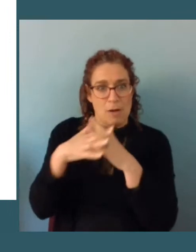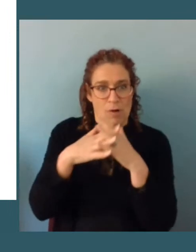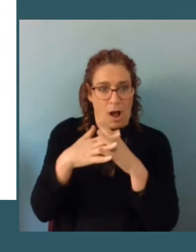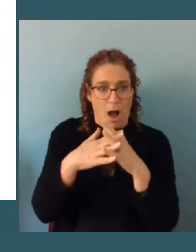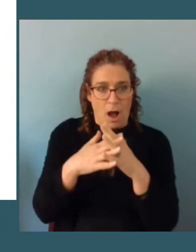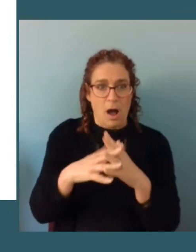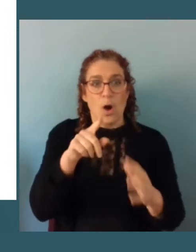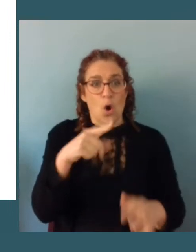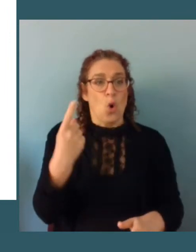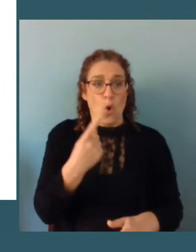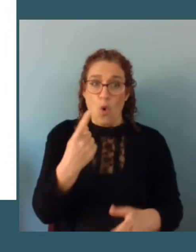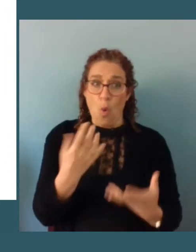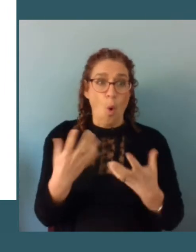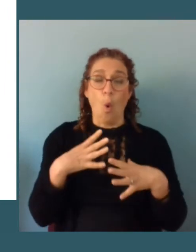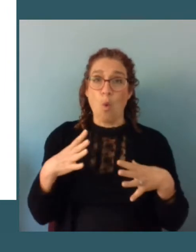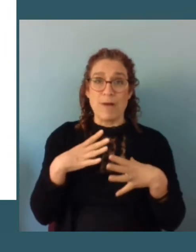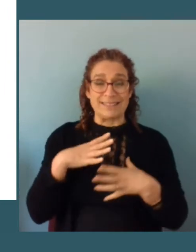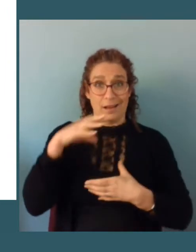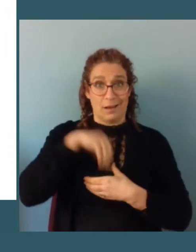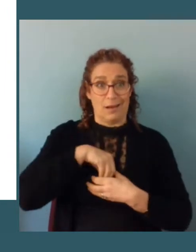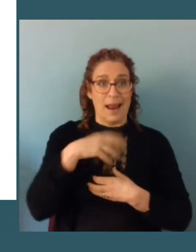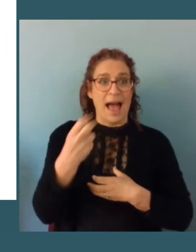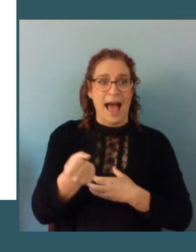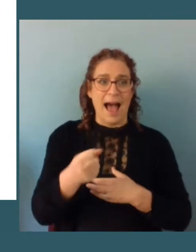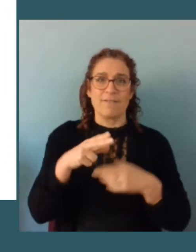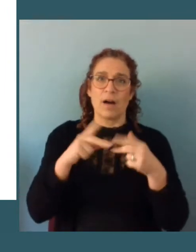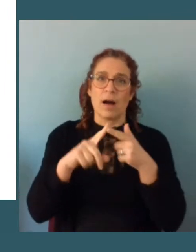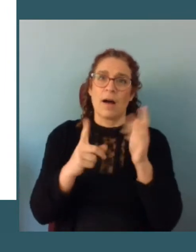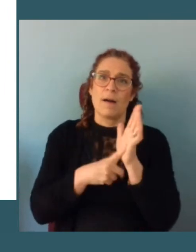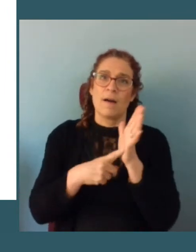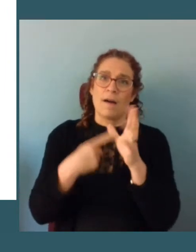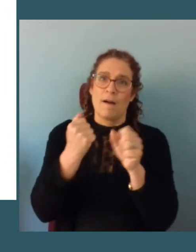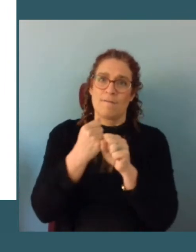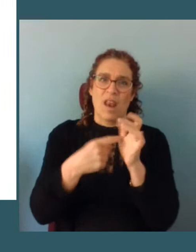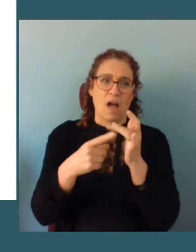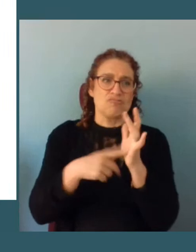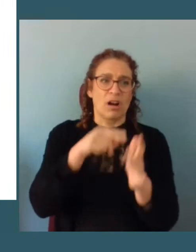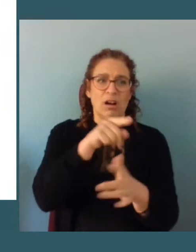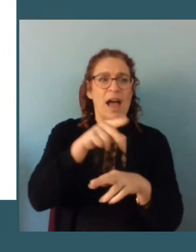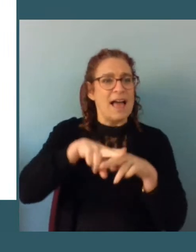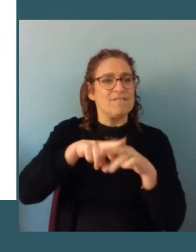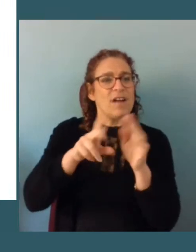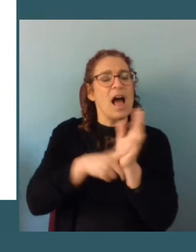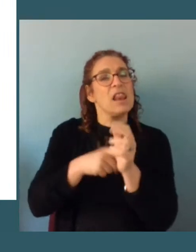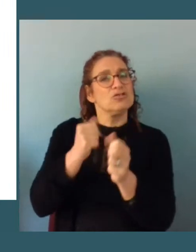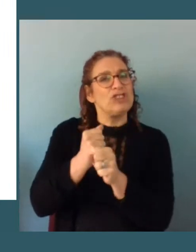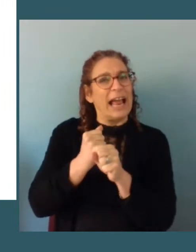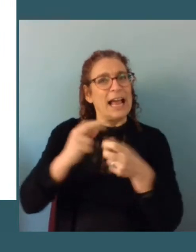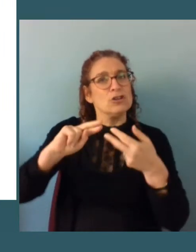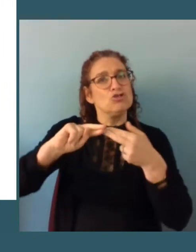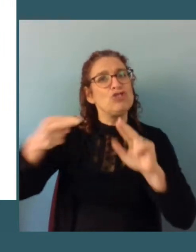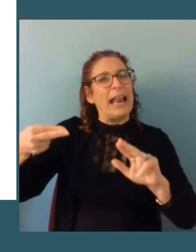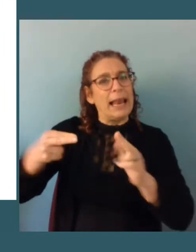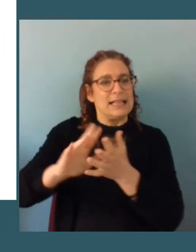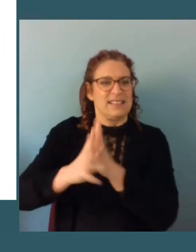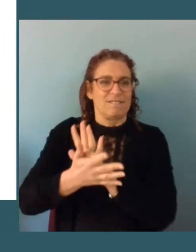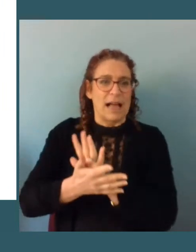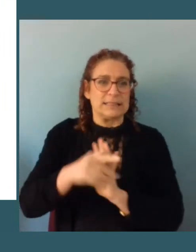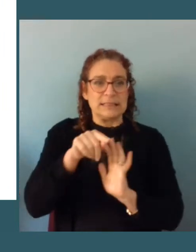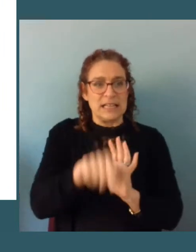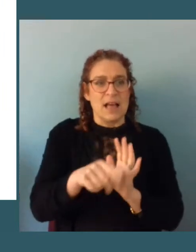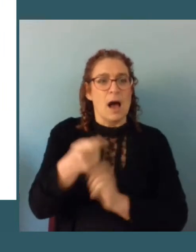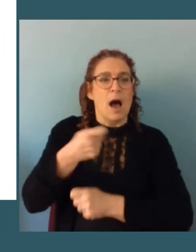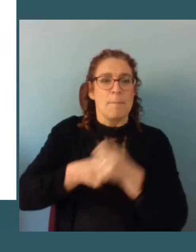filaggrin gene defect. We know that carrying the filaggrin gene defect predisposes to development of atopic